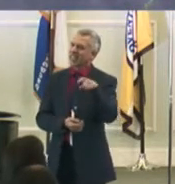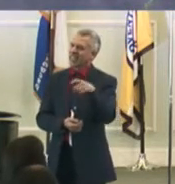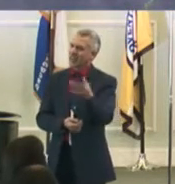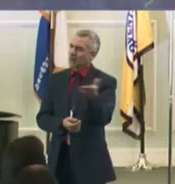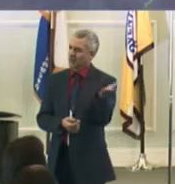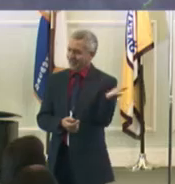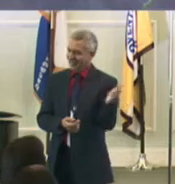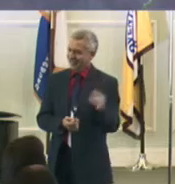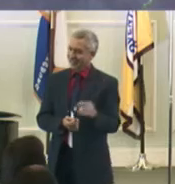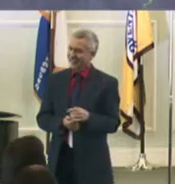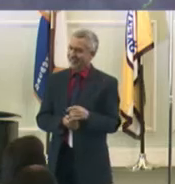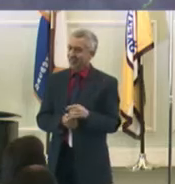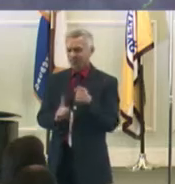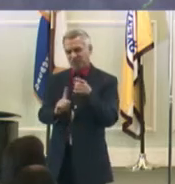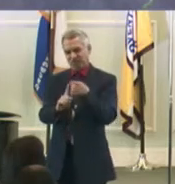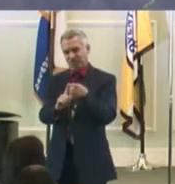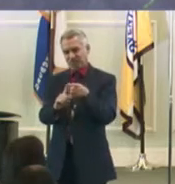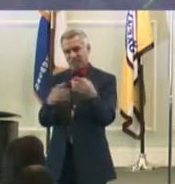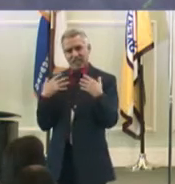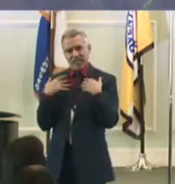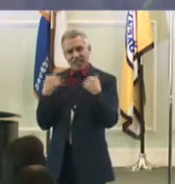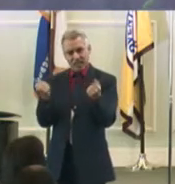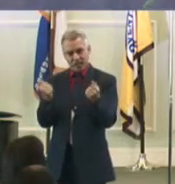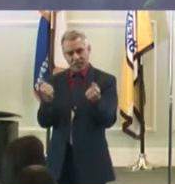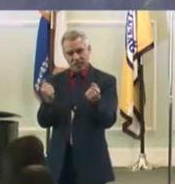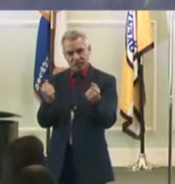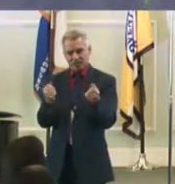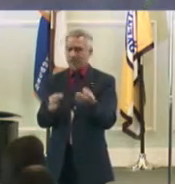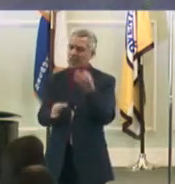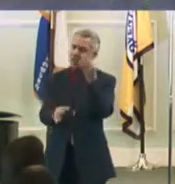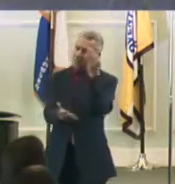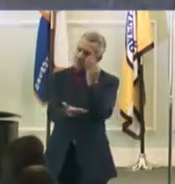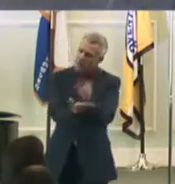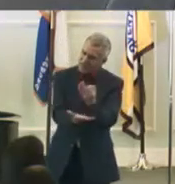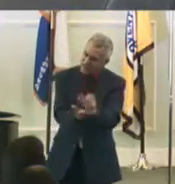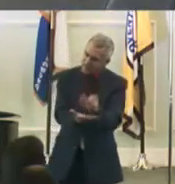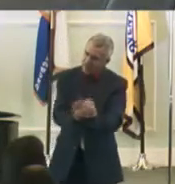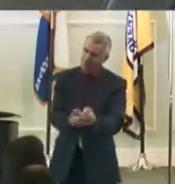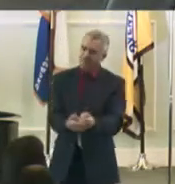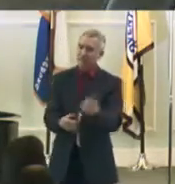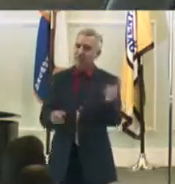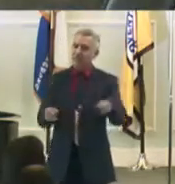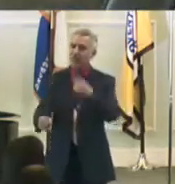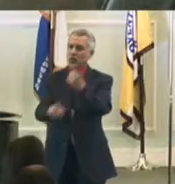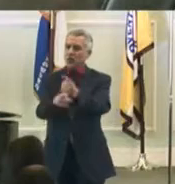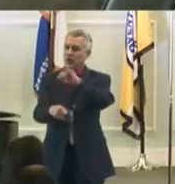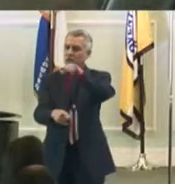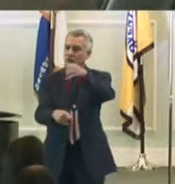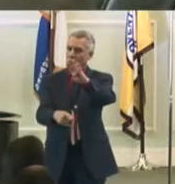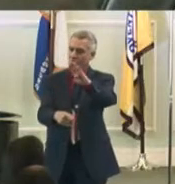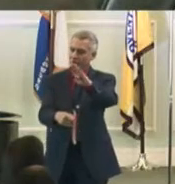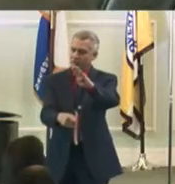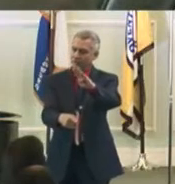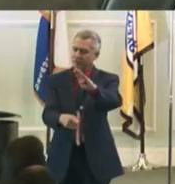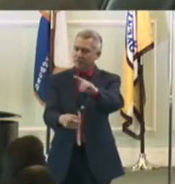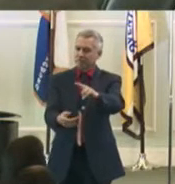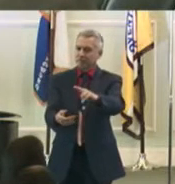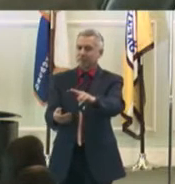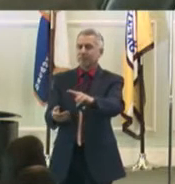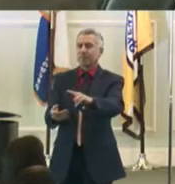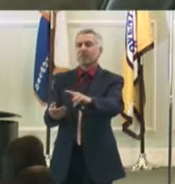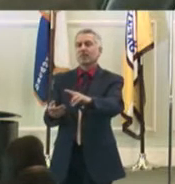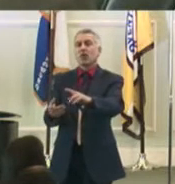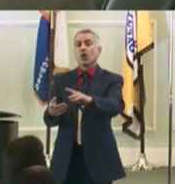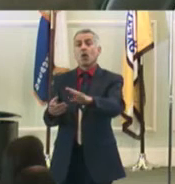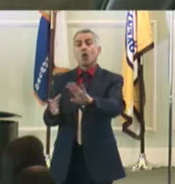so health, finances, the right job, the right car, the right spouse, or even relief for some kind of persecution. We prayed